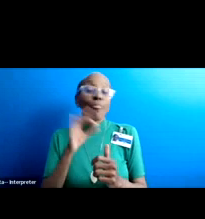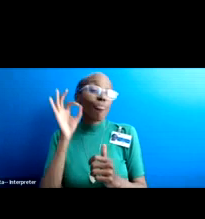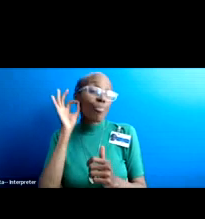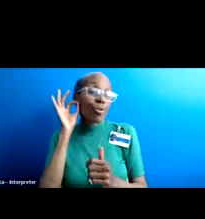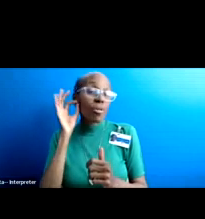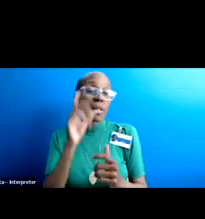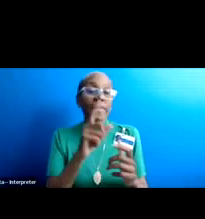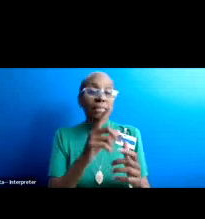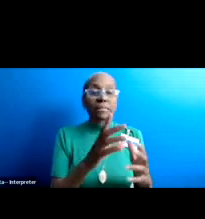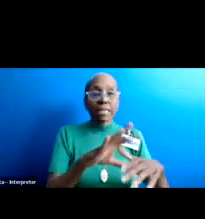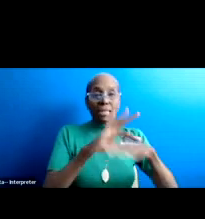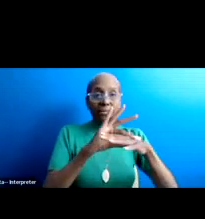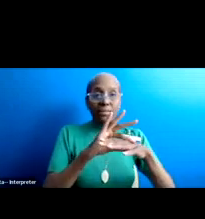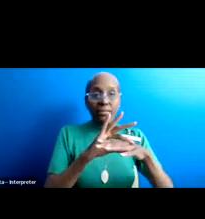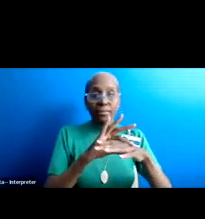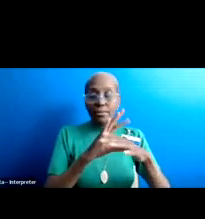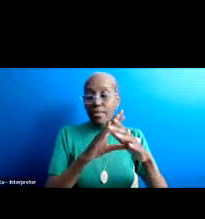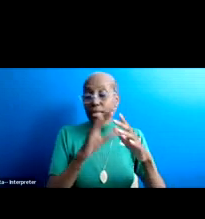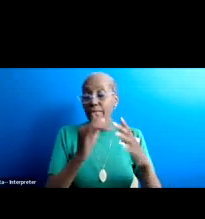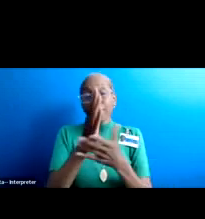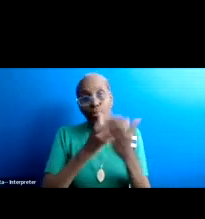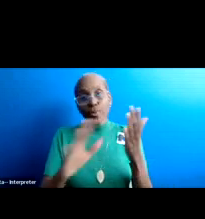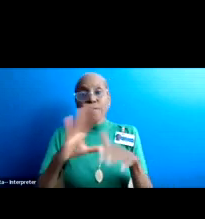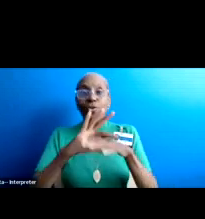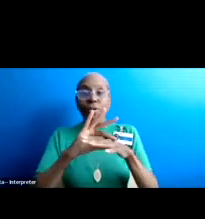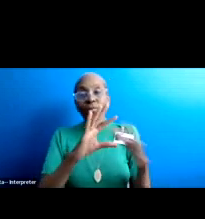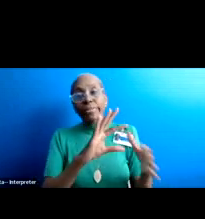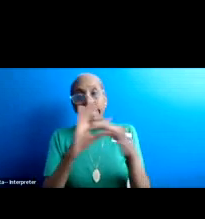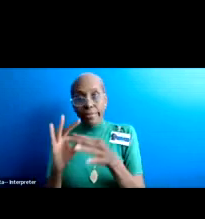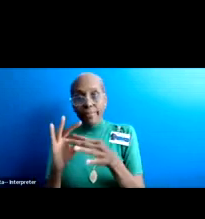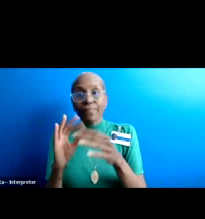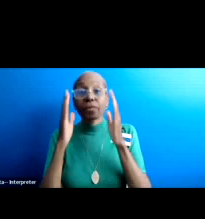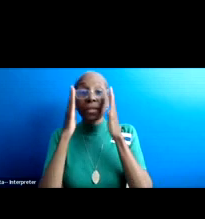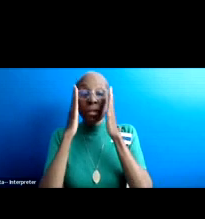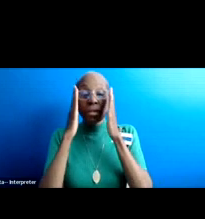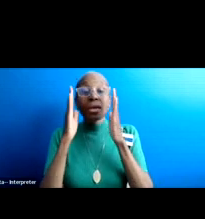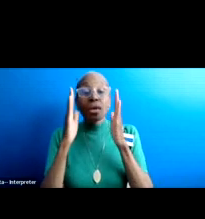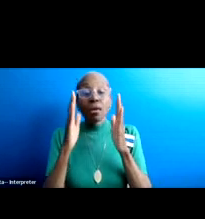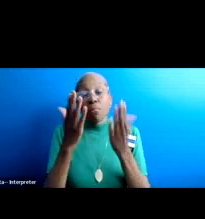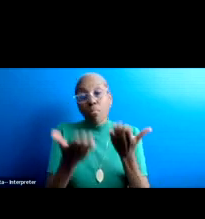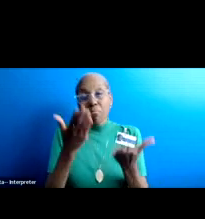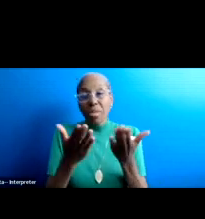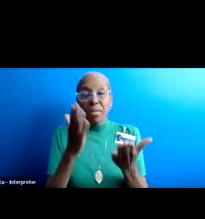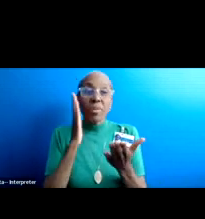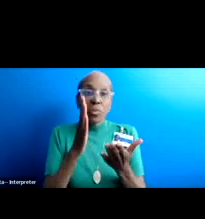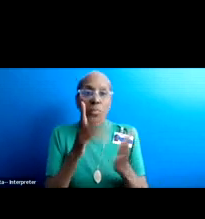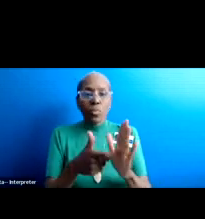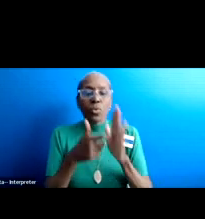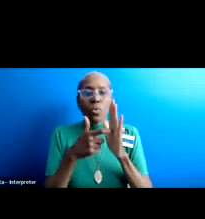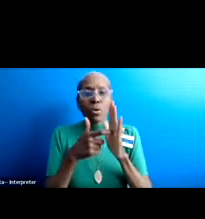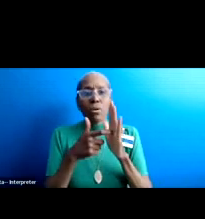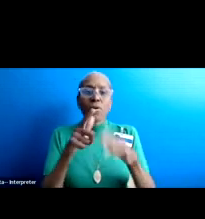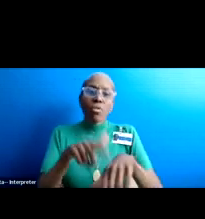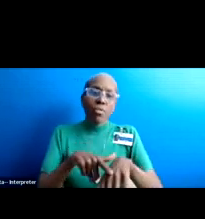content images. So these are images that are part of your content. Content images are probably going to require a